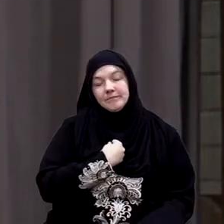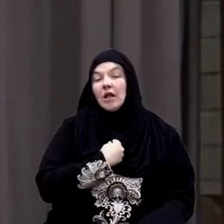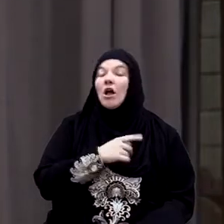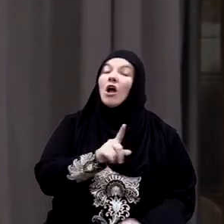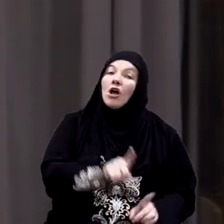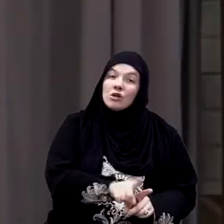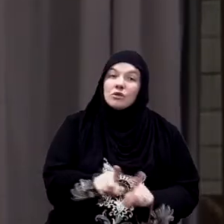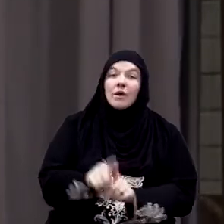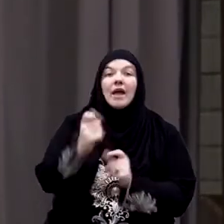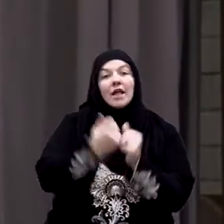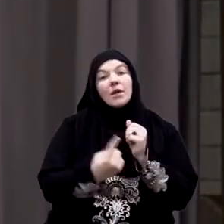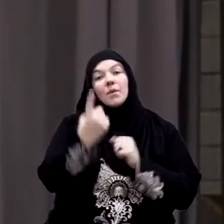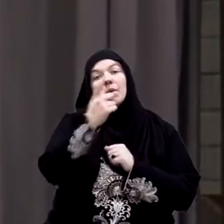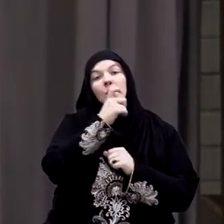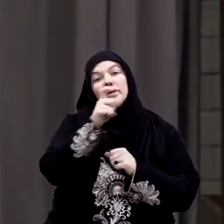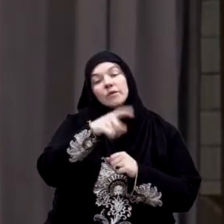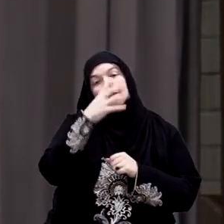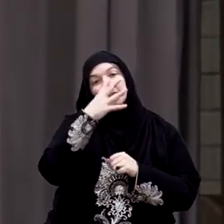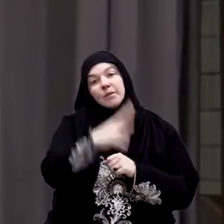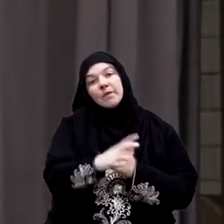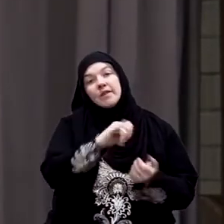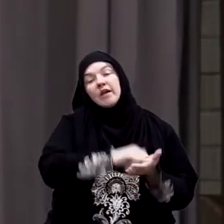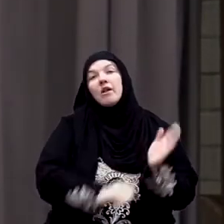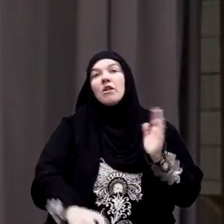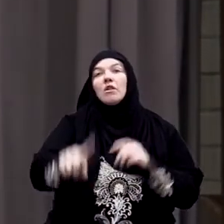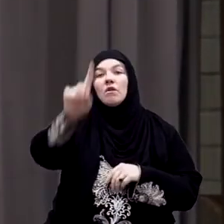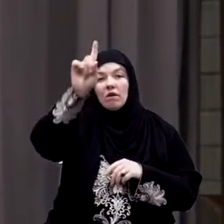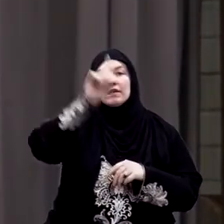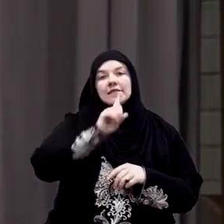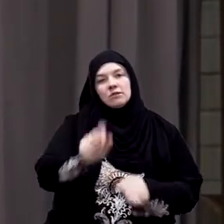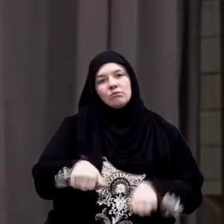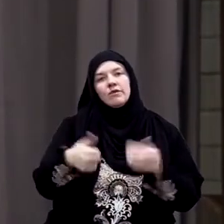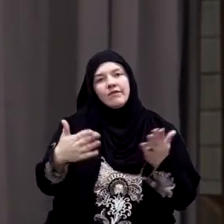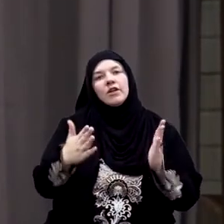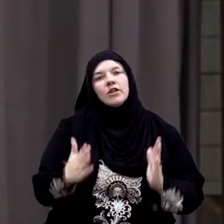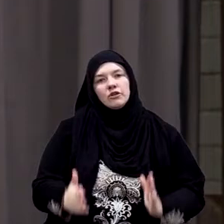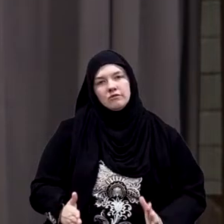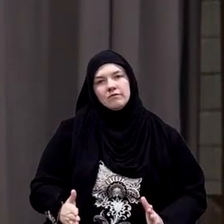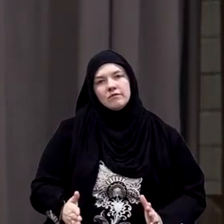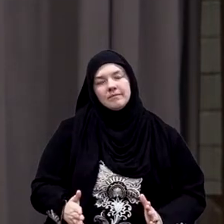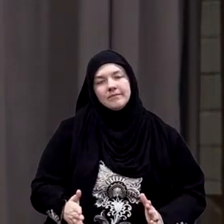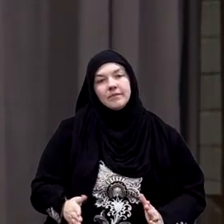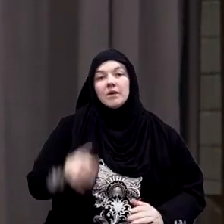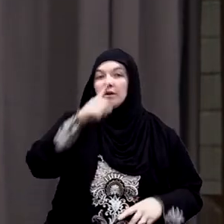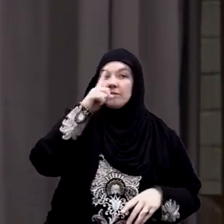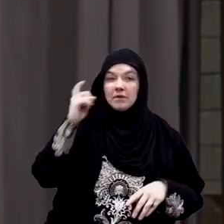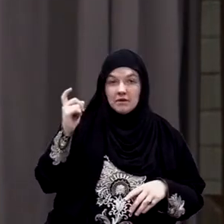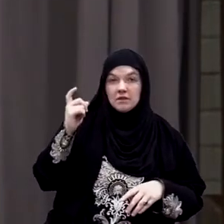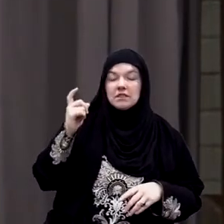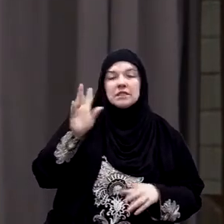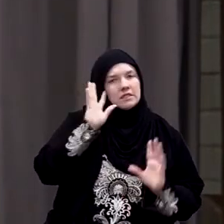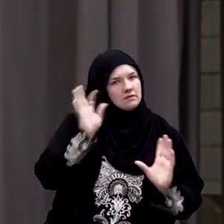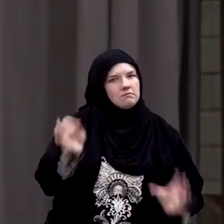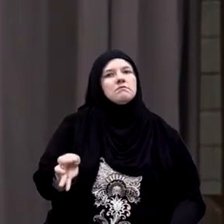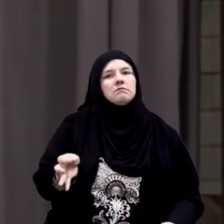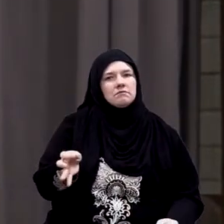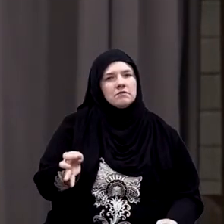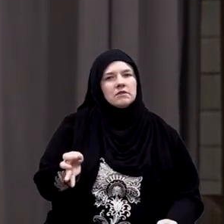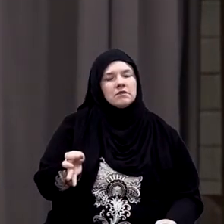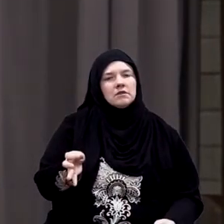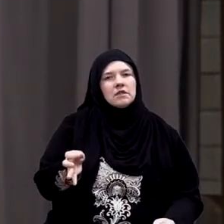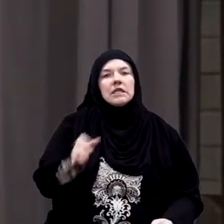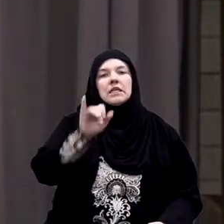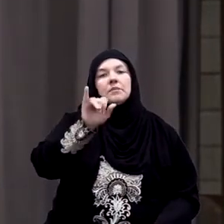Nor should anybody ignore the fact that Allah is a provider. Because definitely,